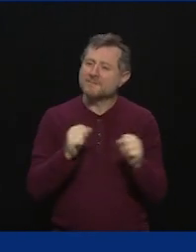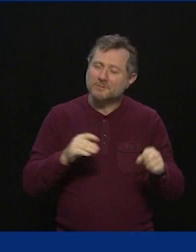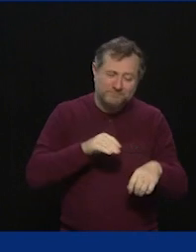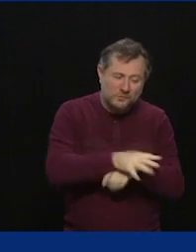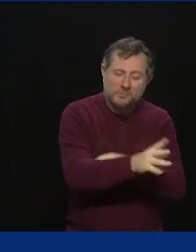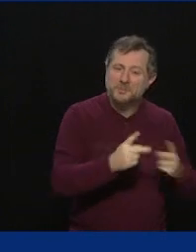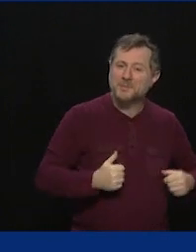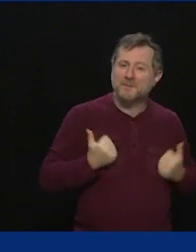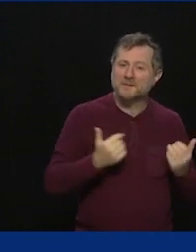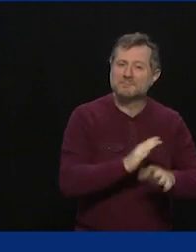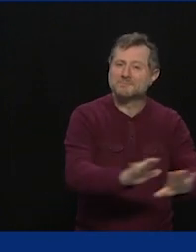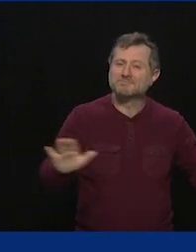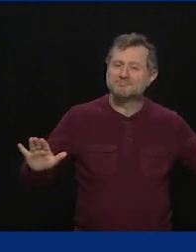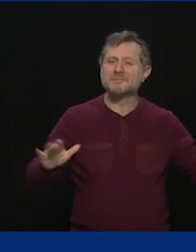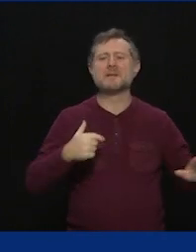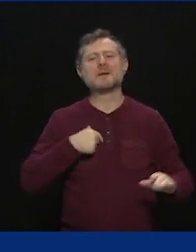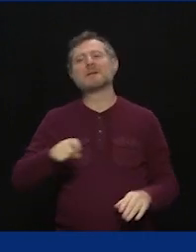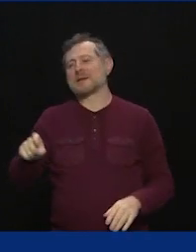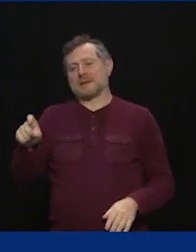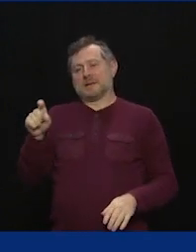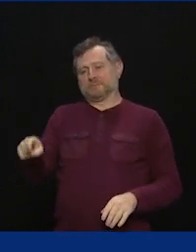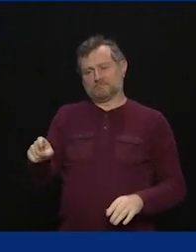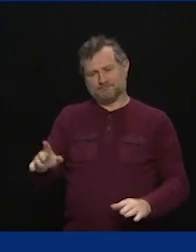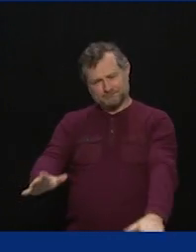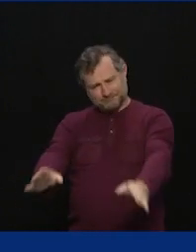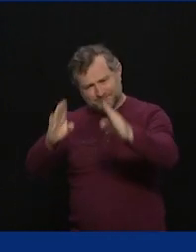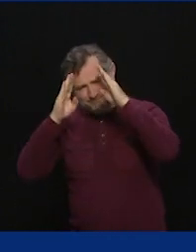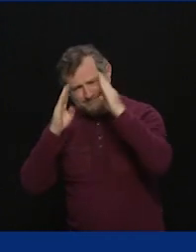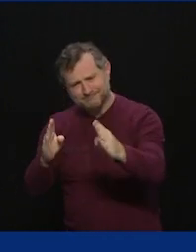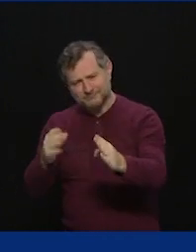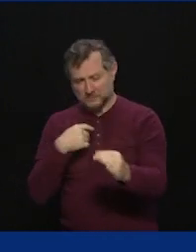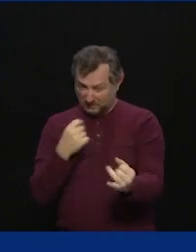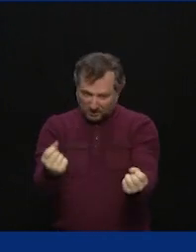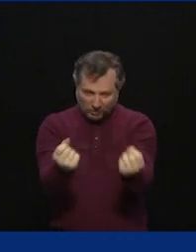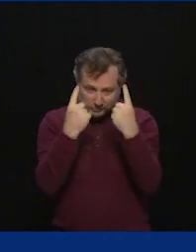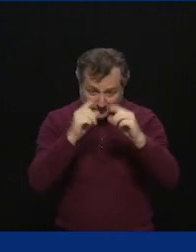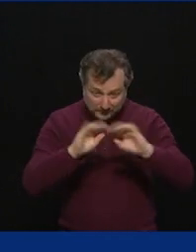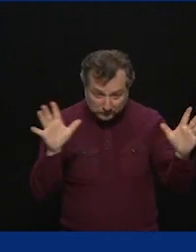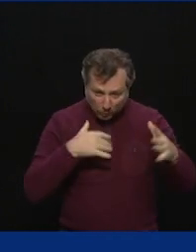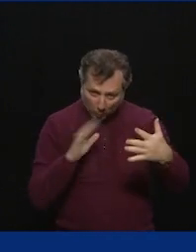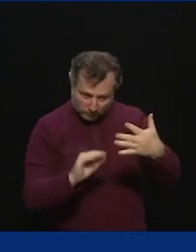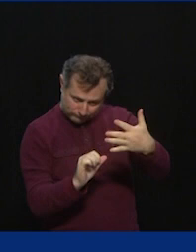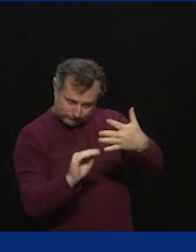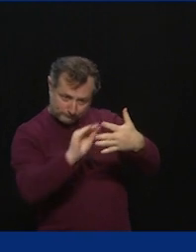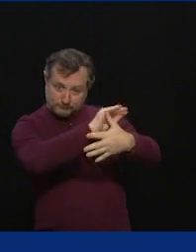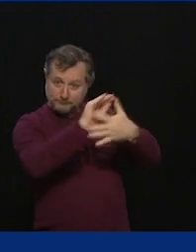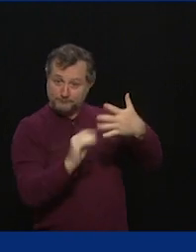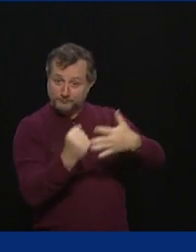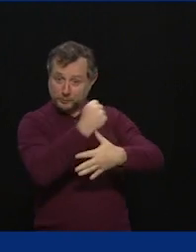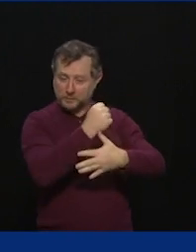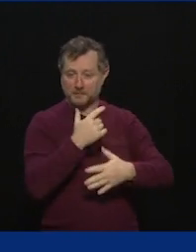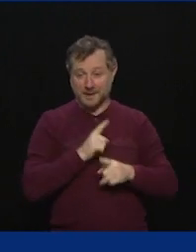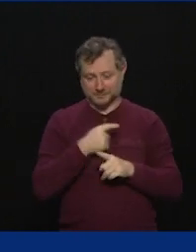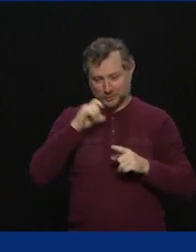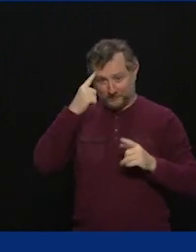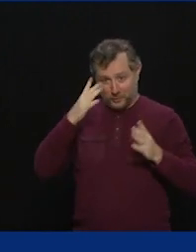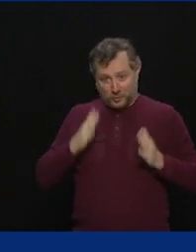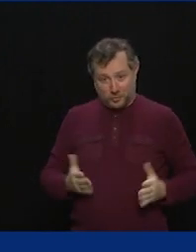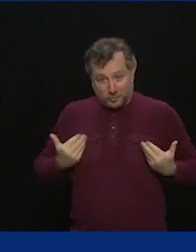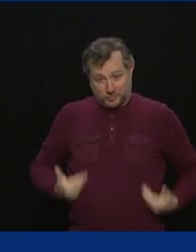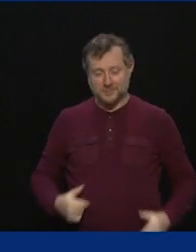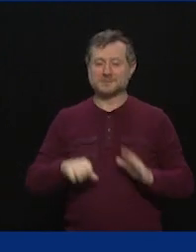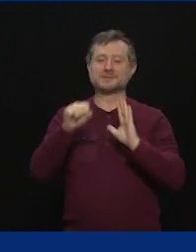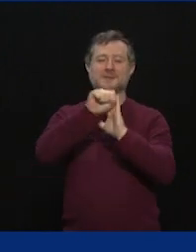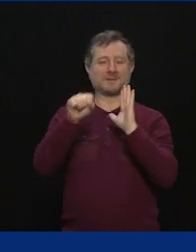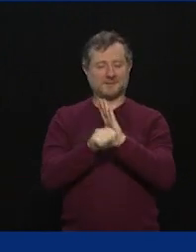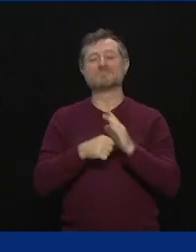be clear-eyed and laser-focused on the priorities that I must have as the governor of this state, and that is to protect people's